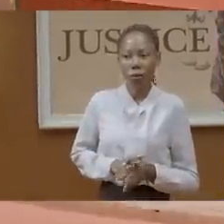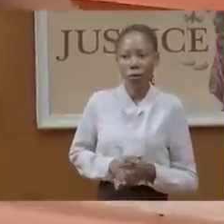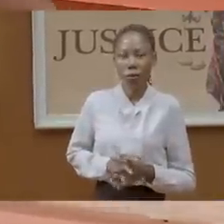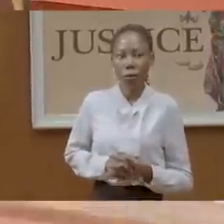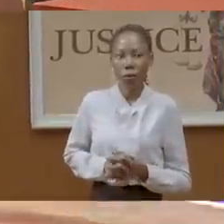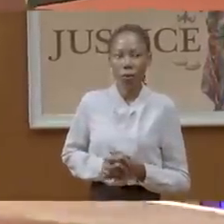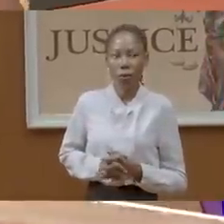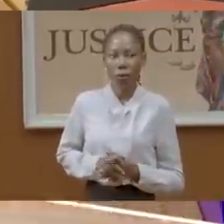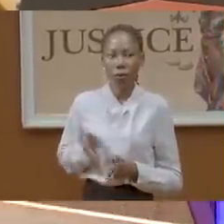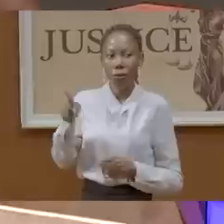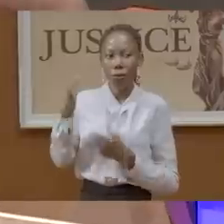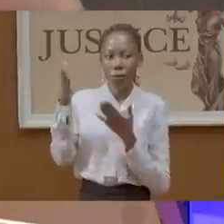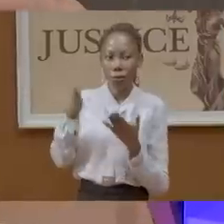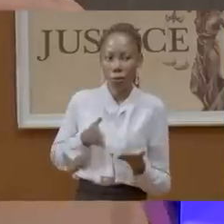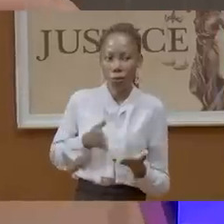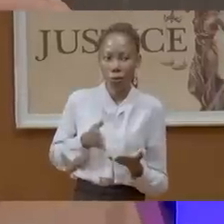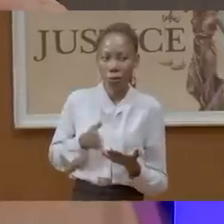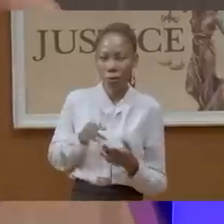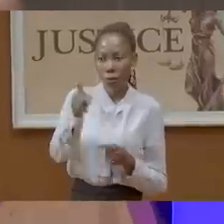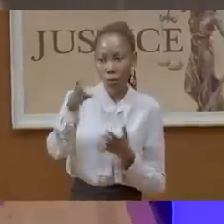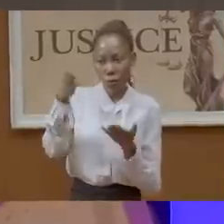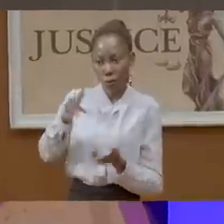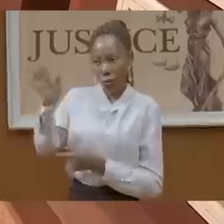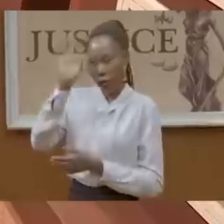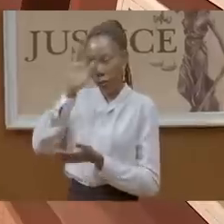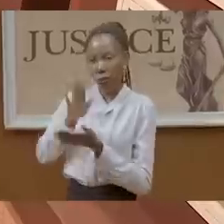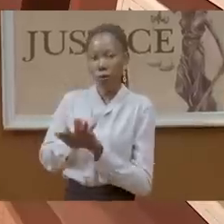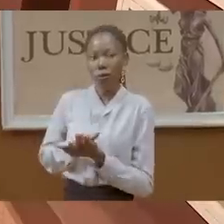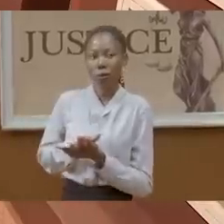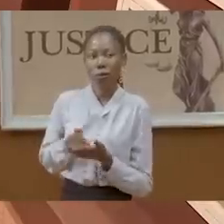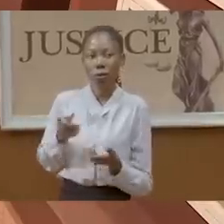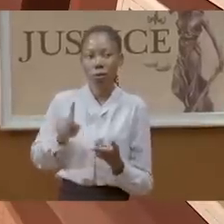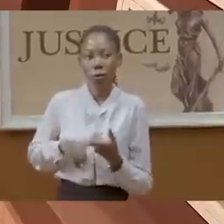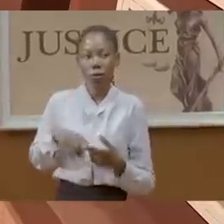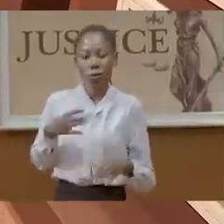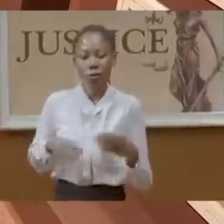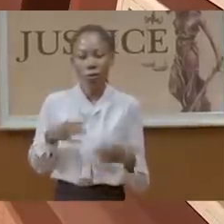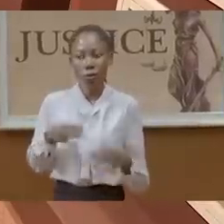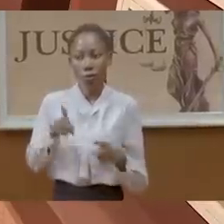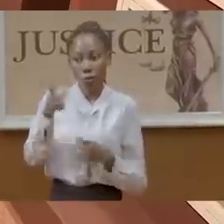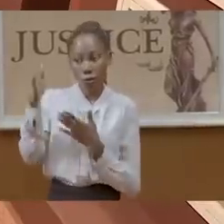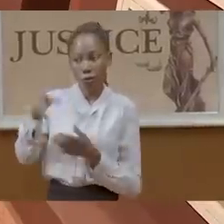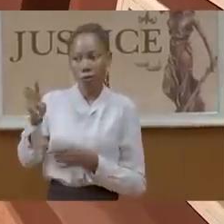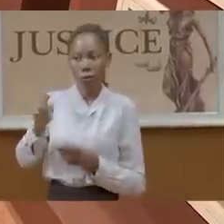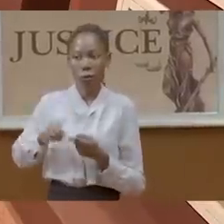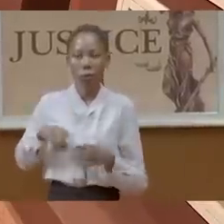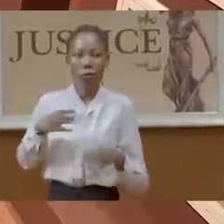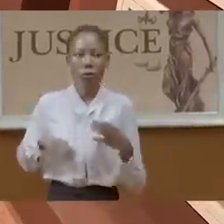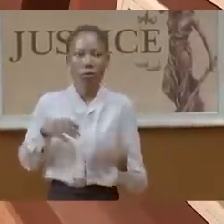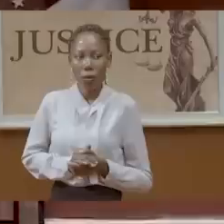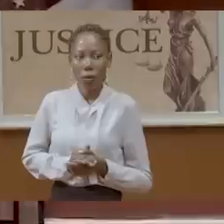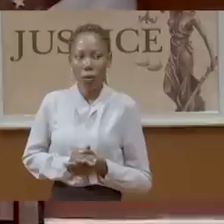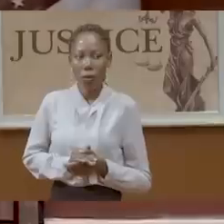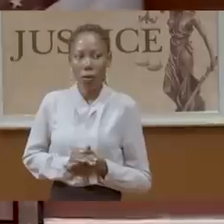And you brought your husband, so that's your wife. Yeah, the one that brought your husband to court, Owolabi